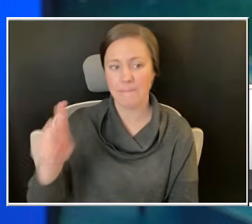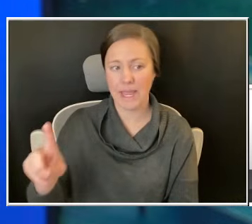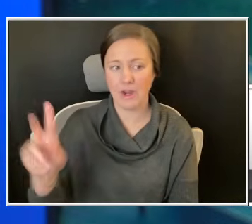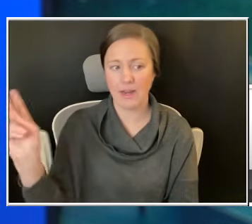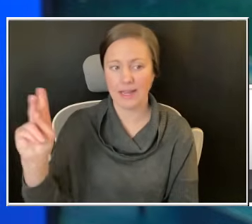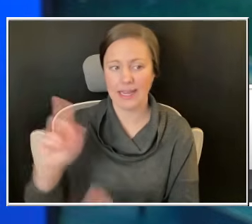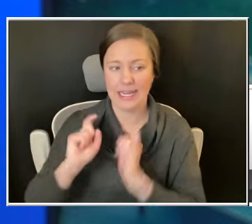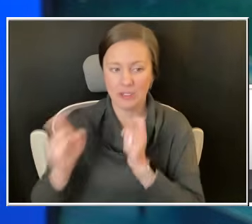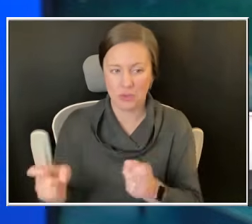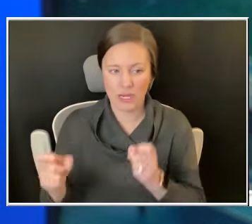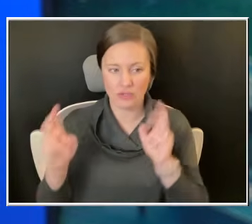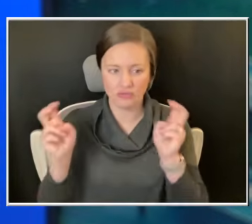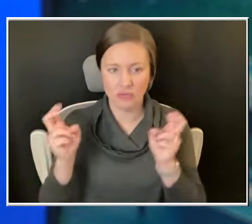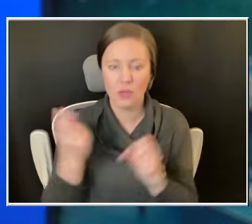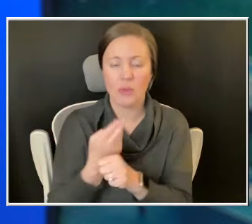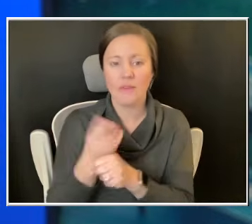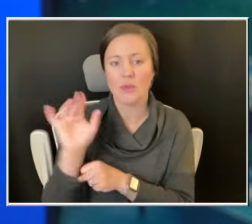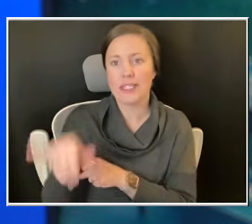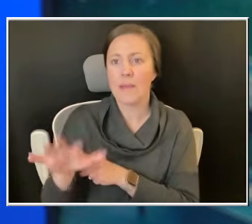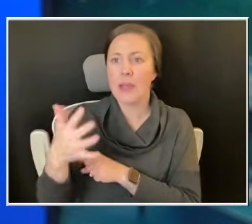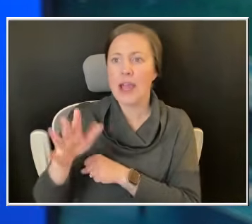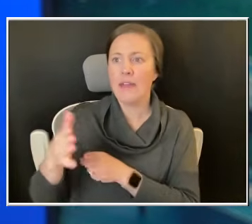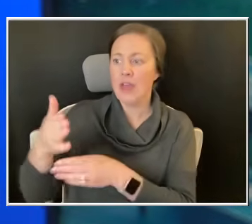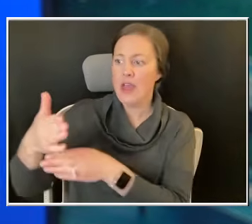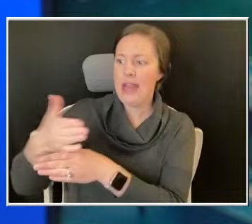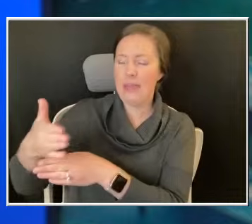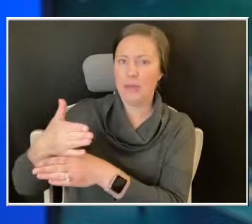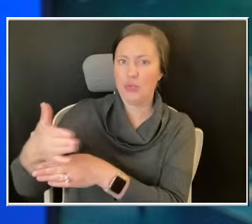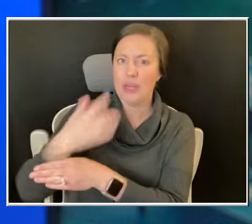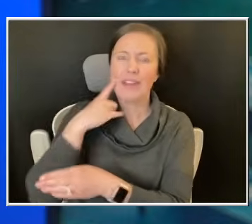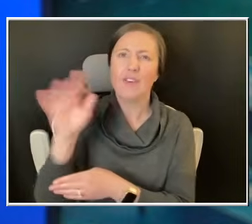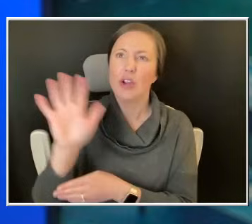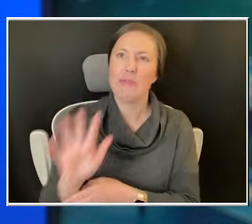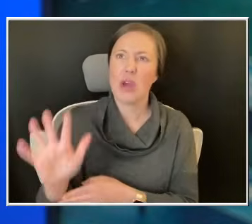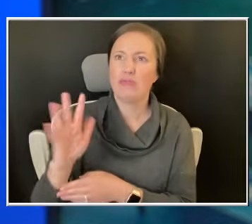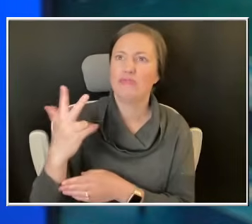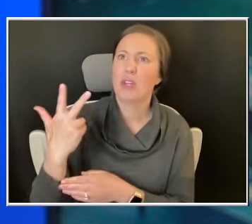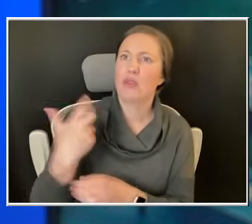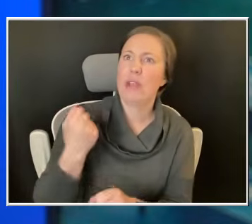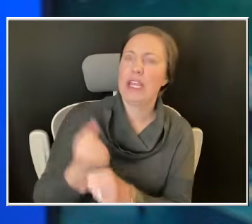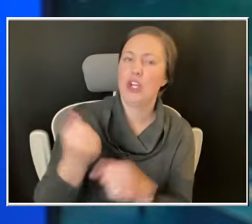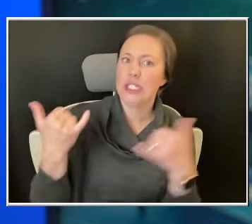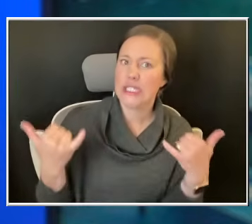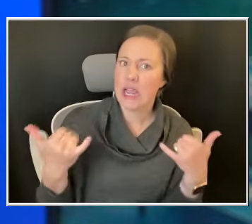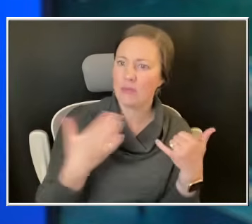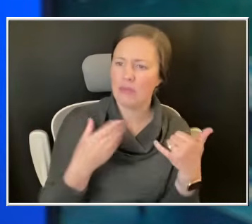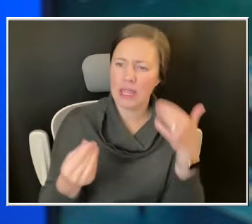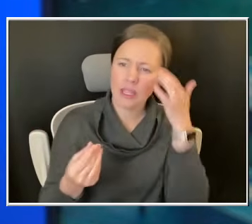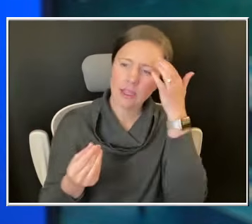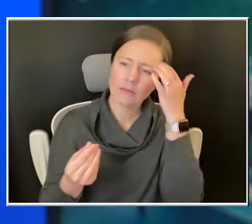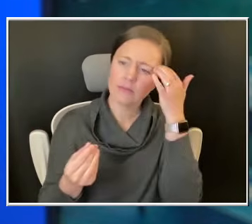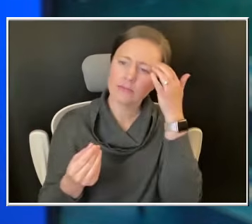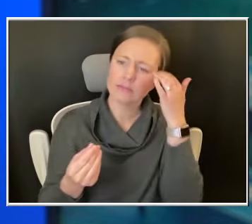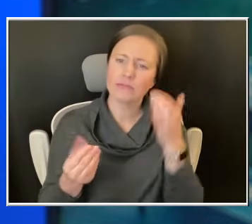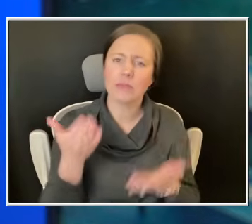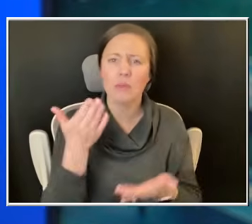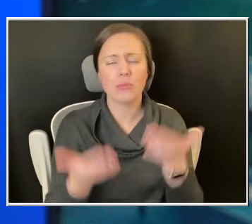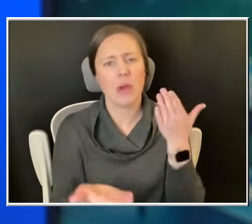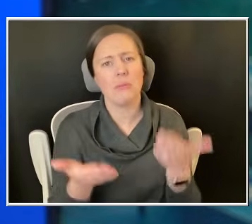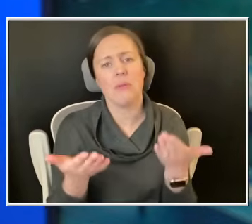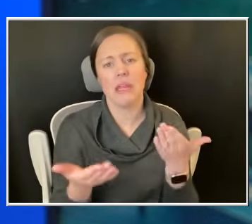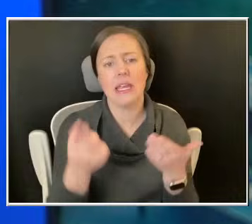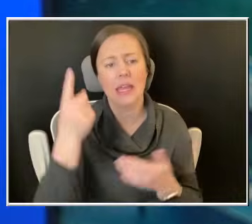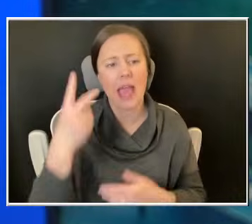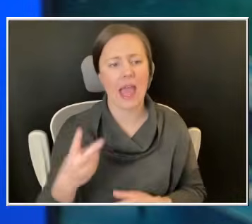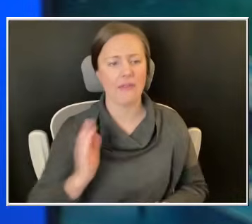as kind of an adjunct for about 3 years now, and that's probably half of our living donors now